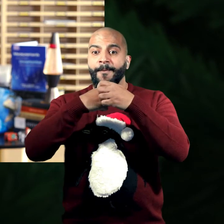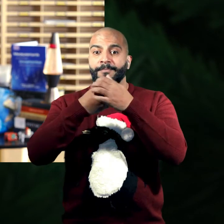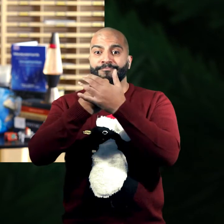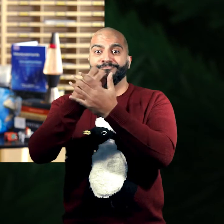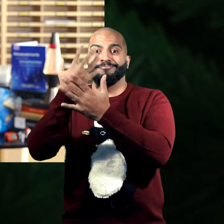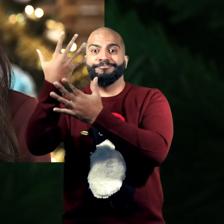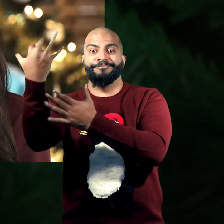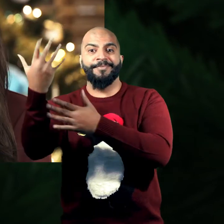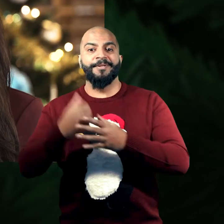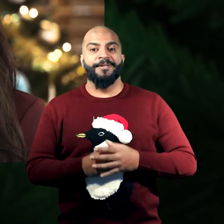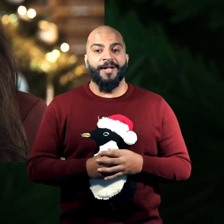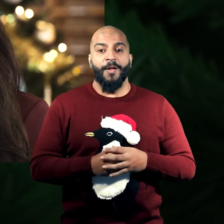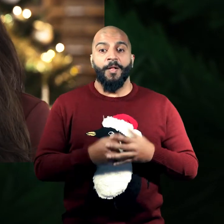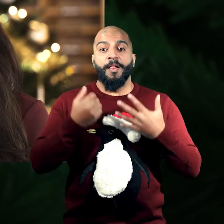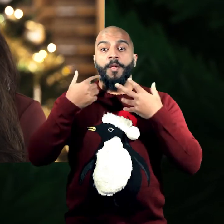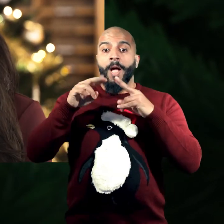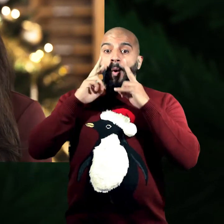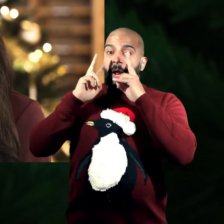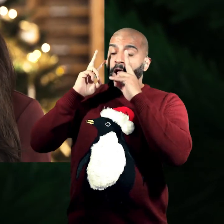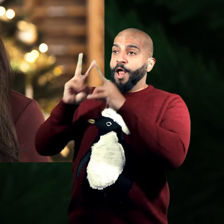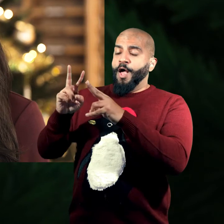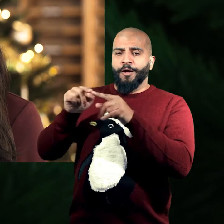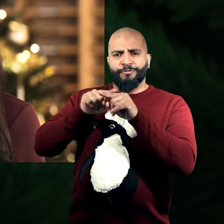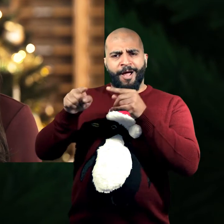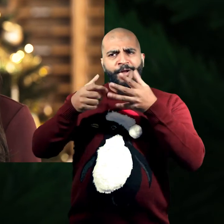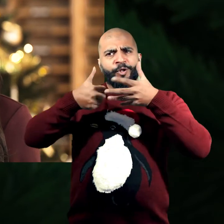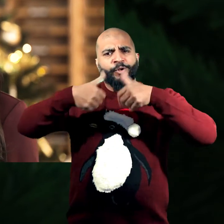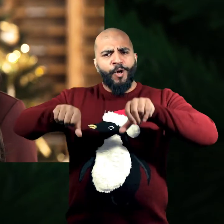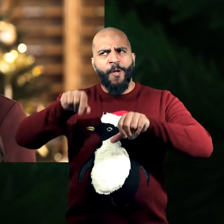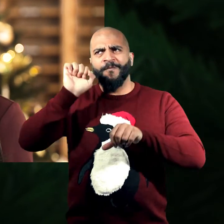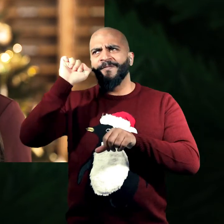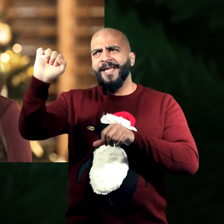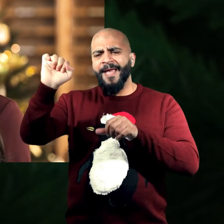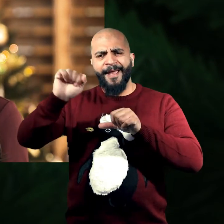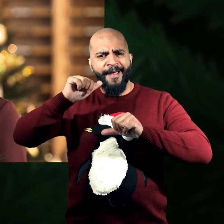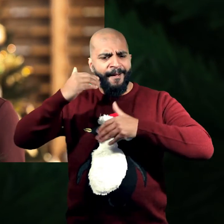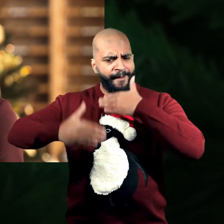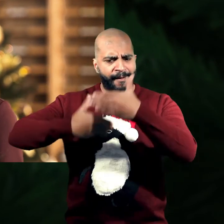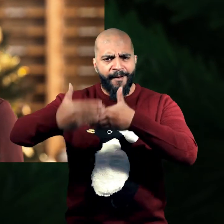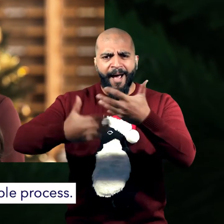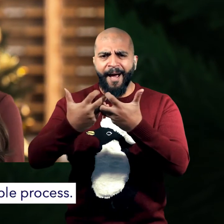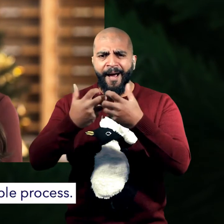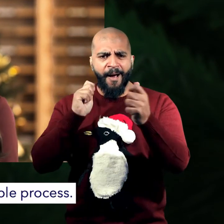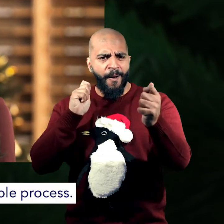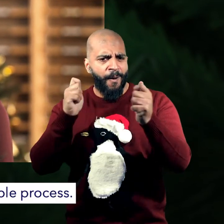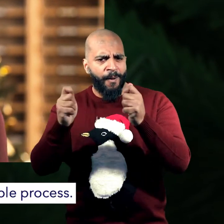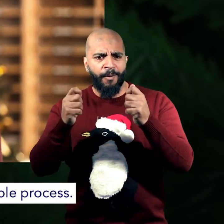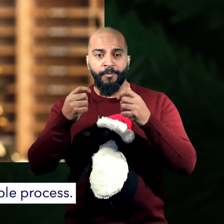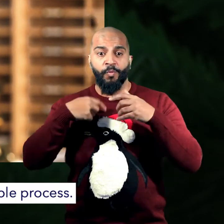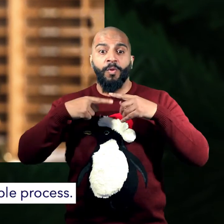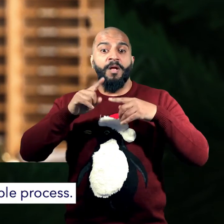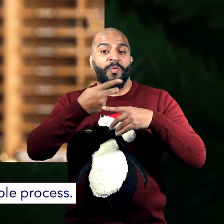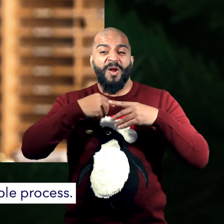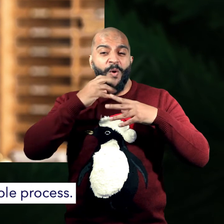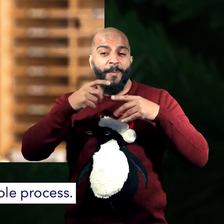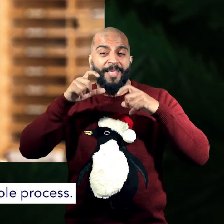and evolve. The way I look at it is that we are trying to solve a planet formation puzzle. We aren't around for